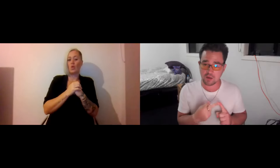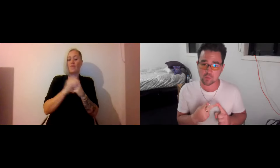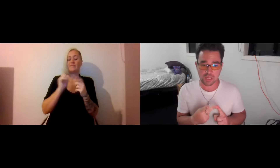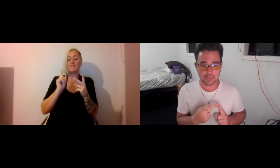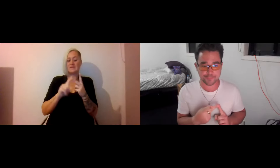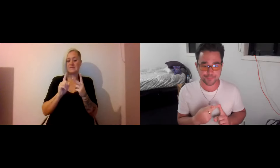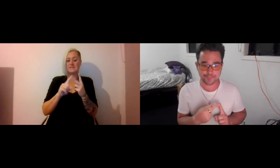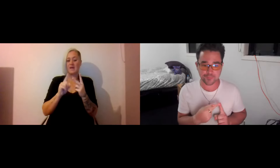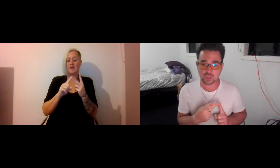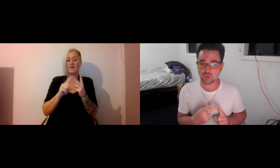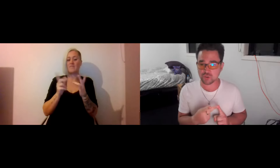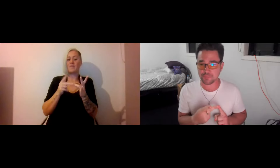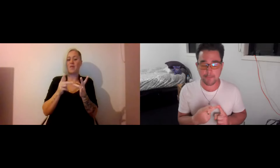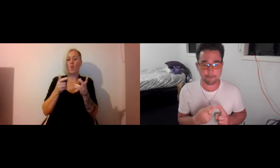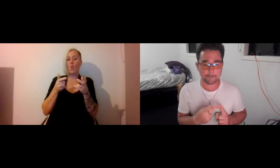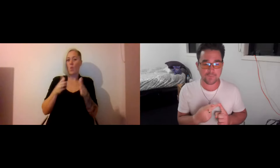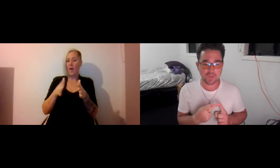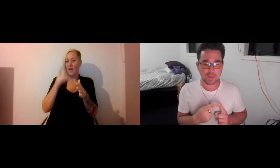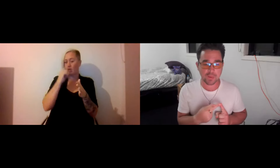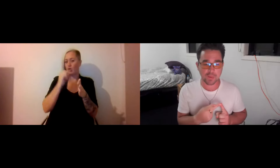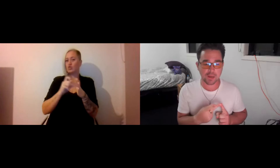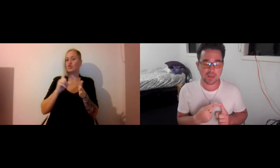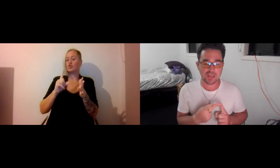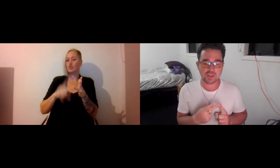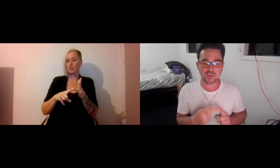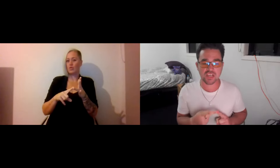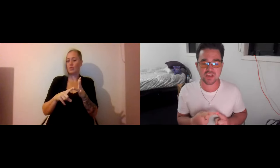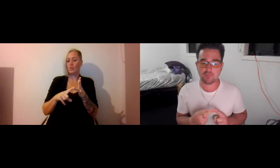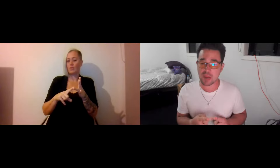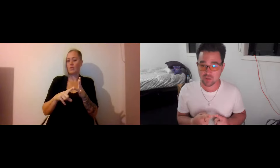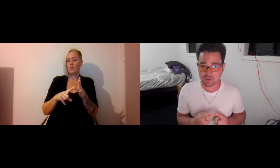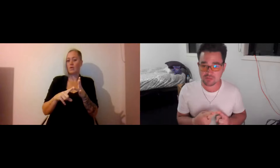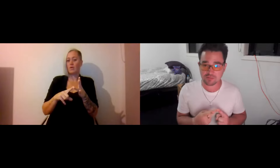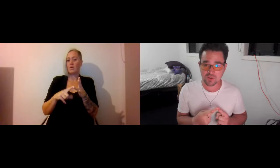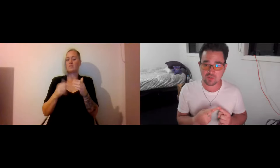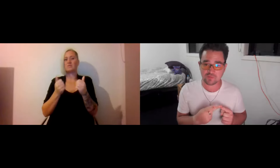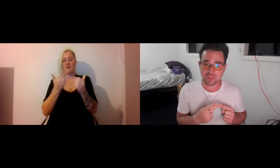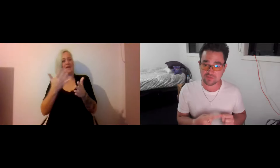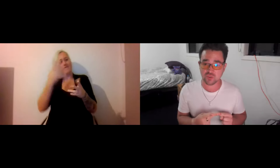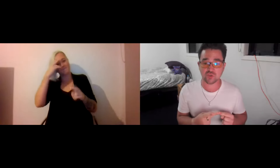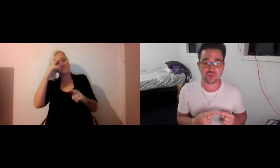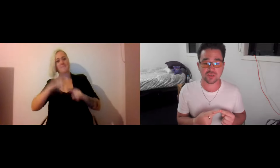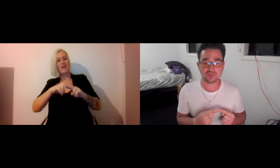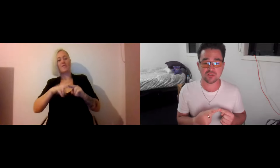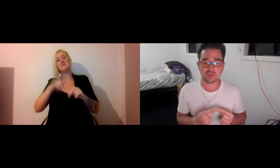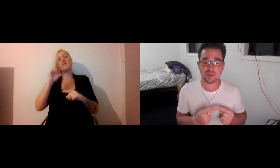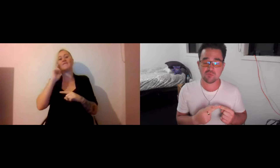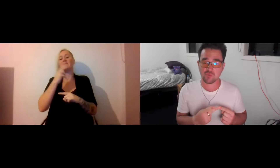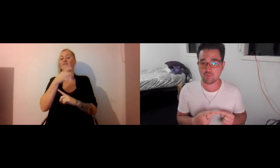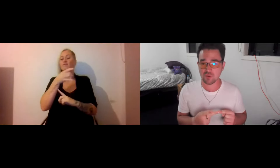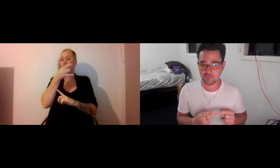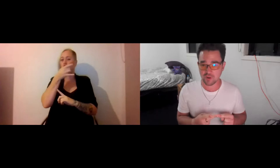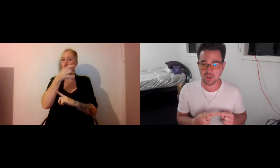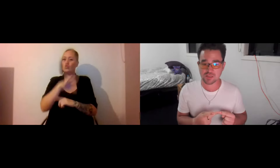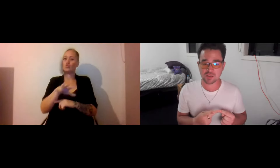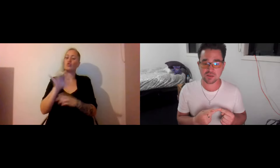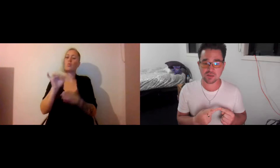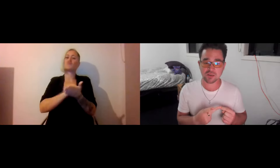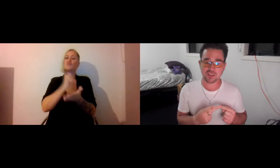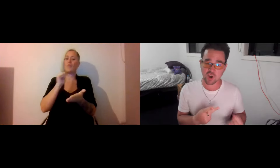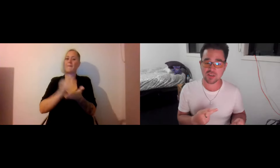The other way you could do is to give parents of deaf children proper